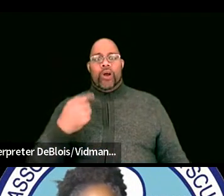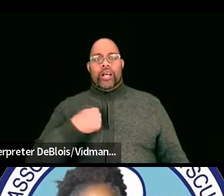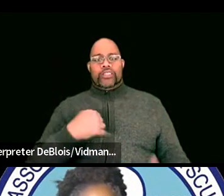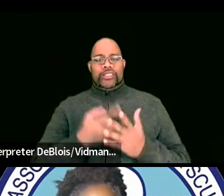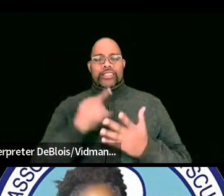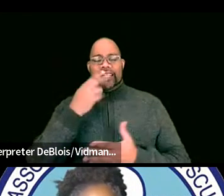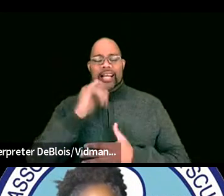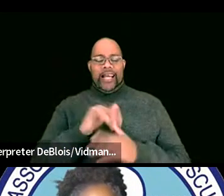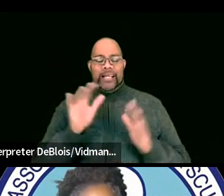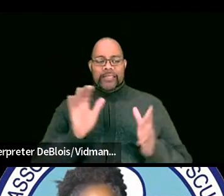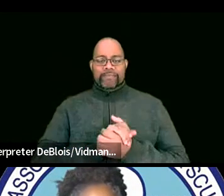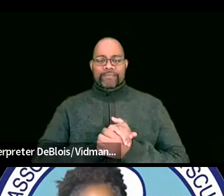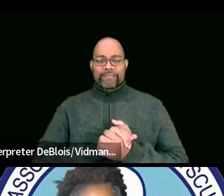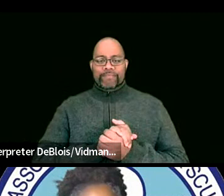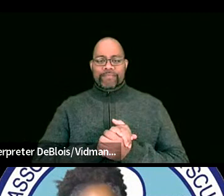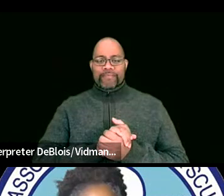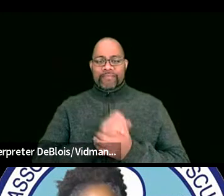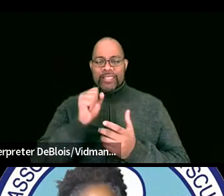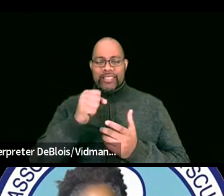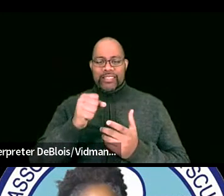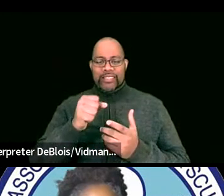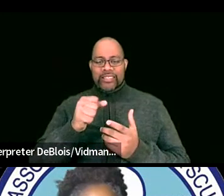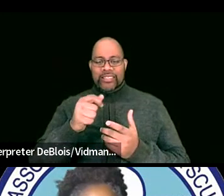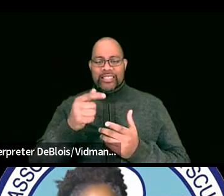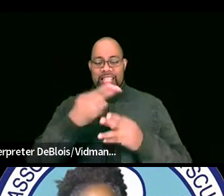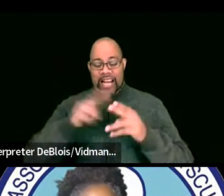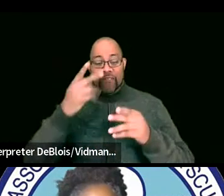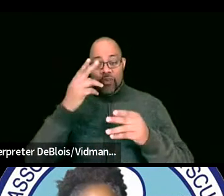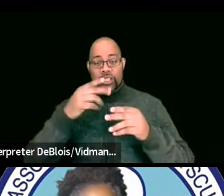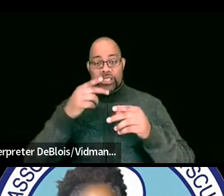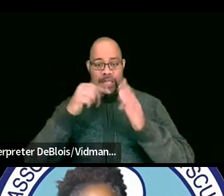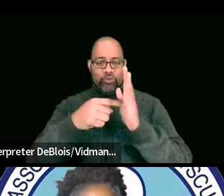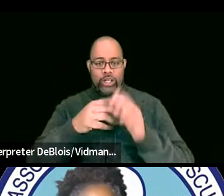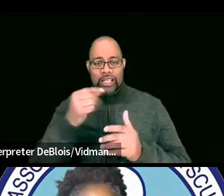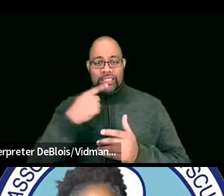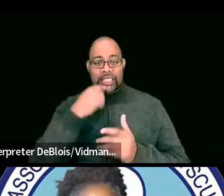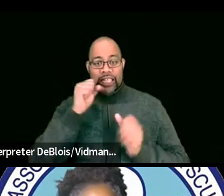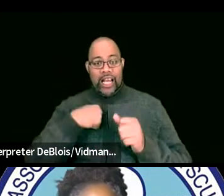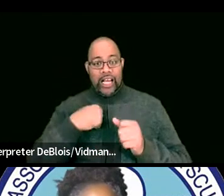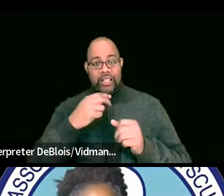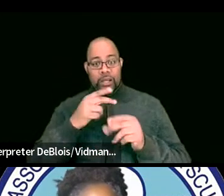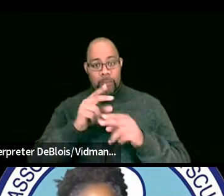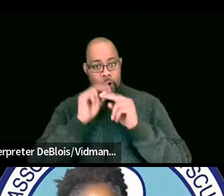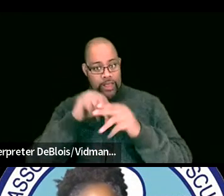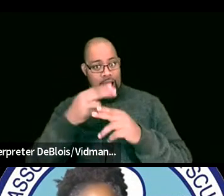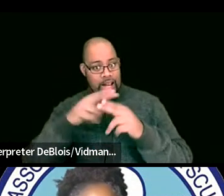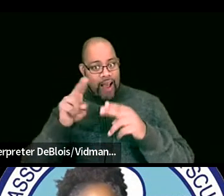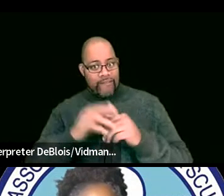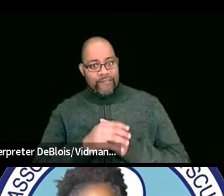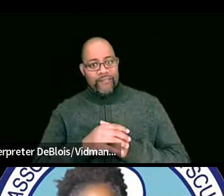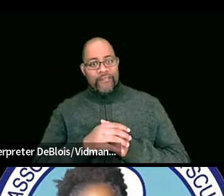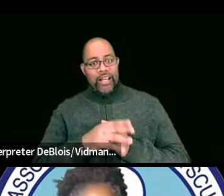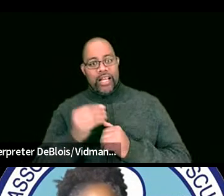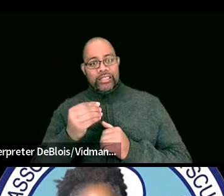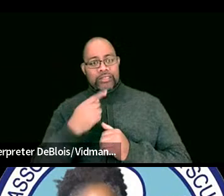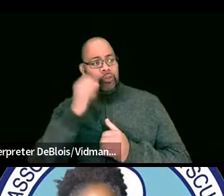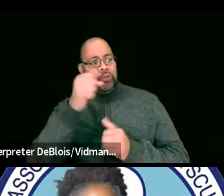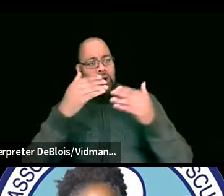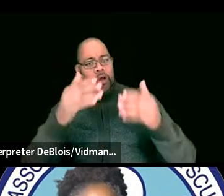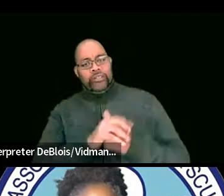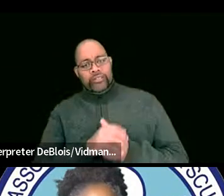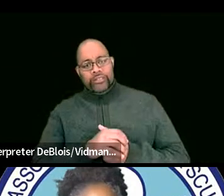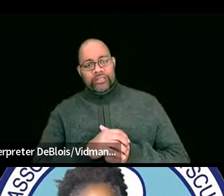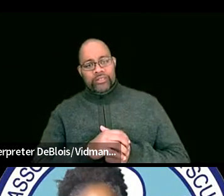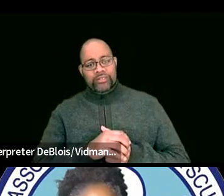like, hey, he took a knife out for a demonstration of something. And I was like, hey, can I borrow this knife? And he was like, yeah, as long as you